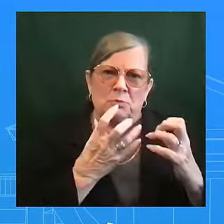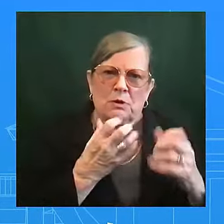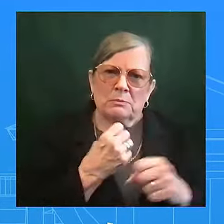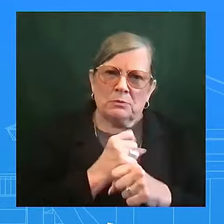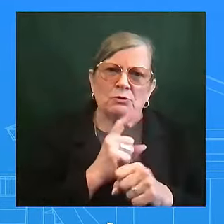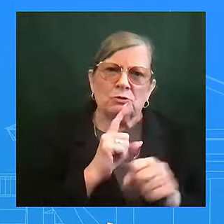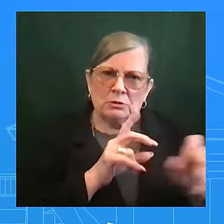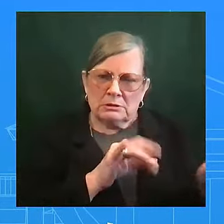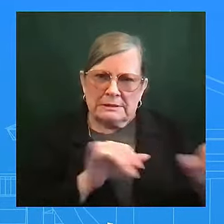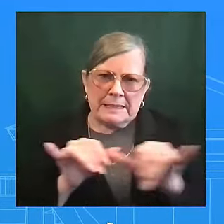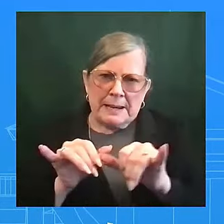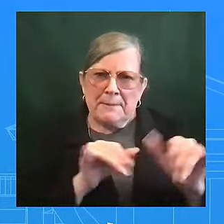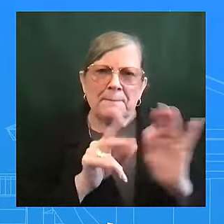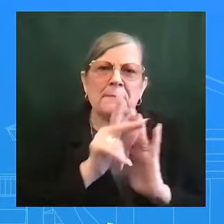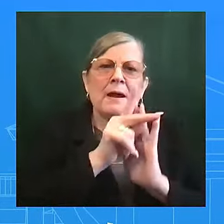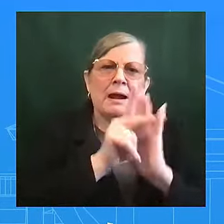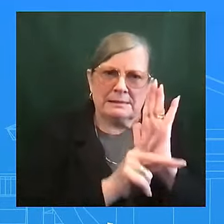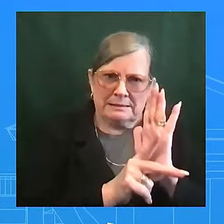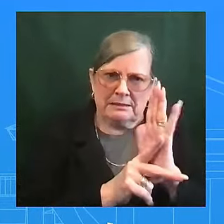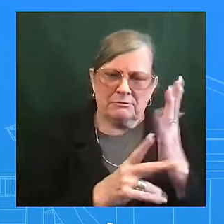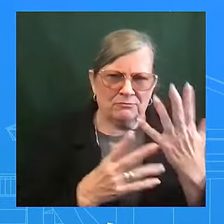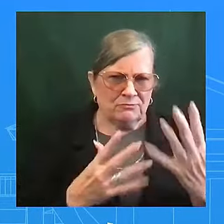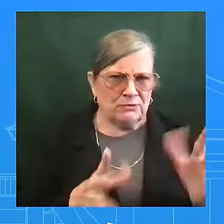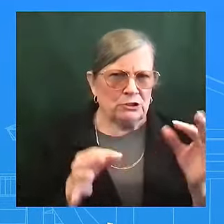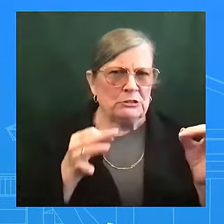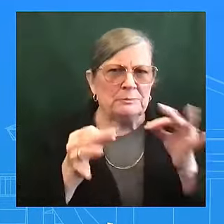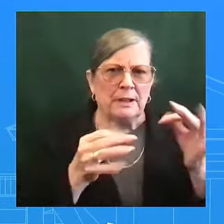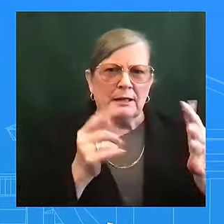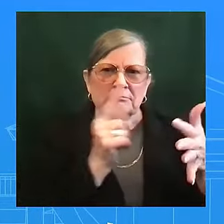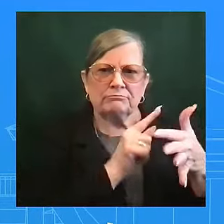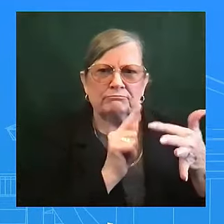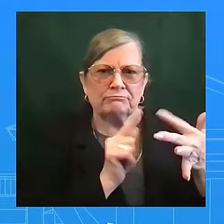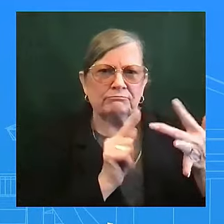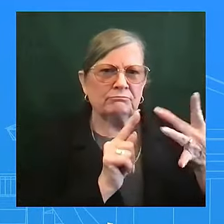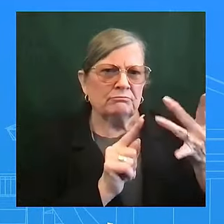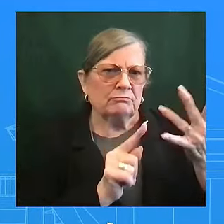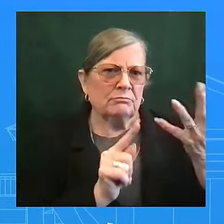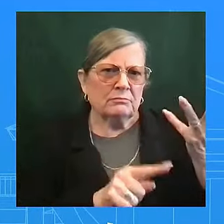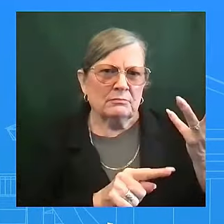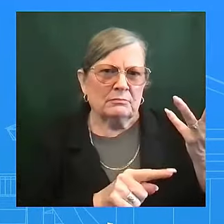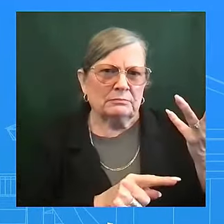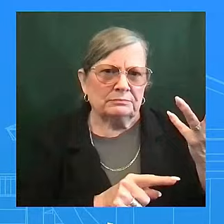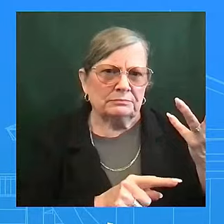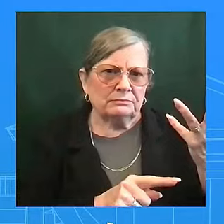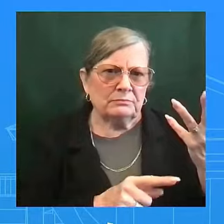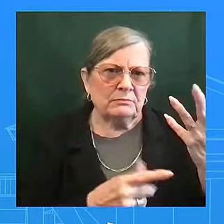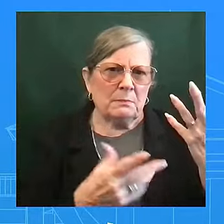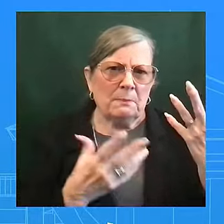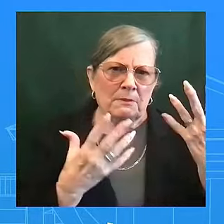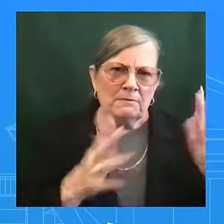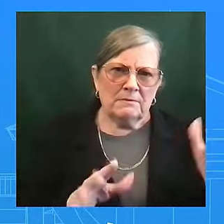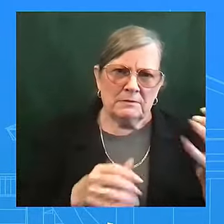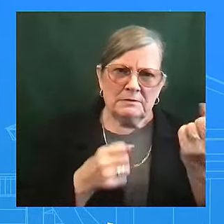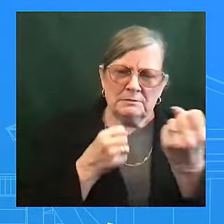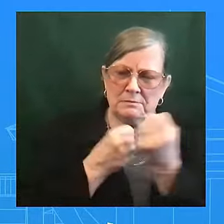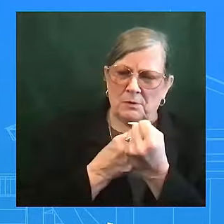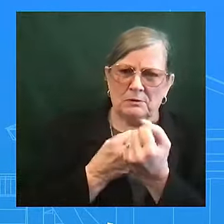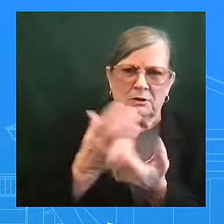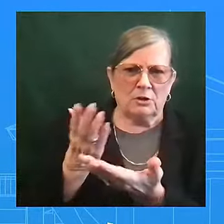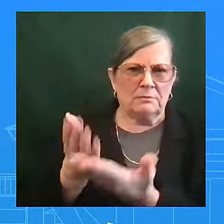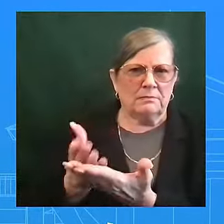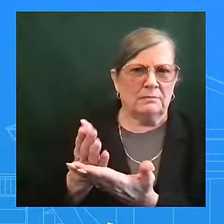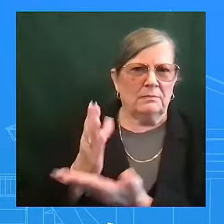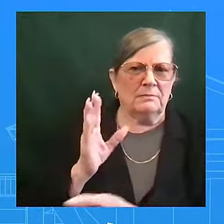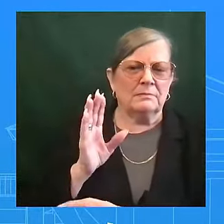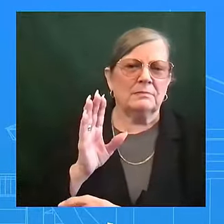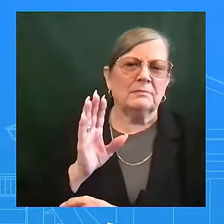He supports her. He believes in her leadership, and that's what I can share with you. We are allowing for a contrast with Trump,